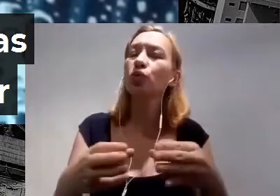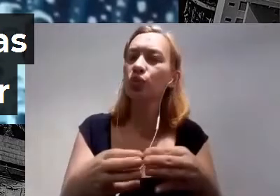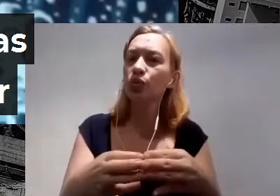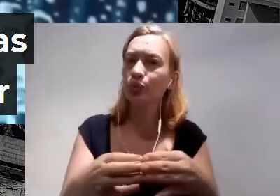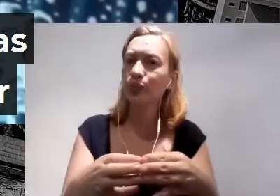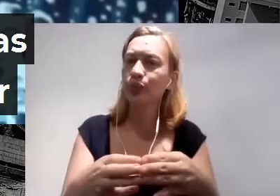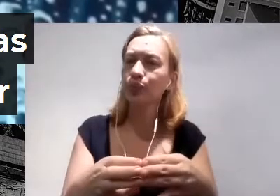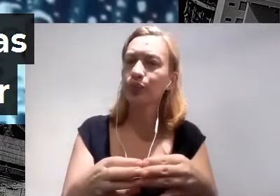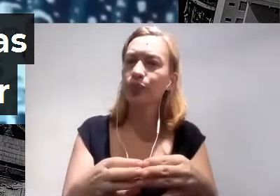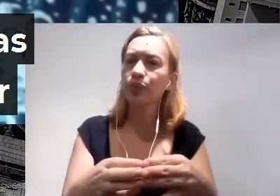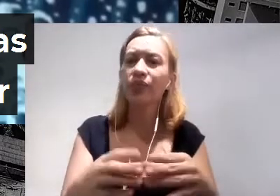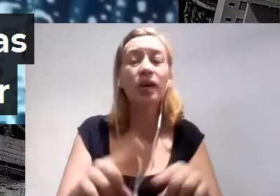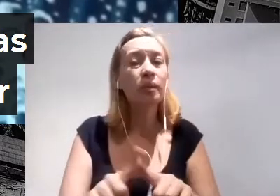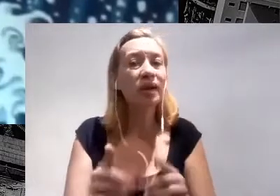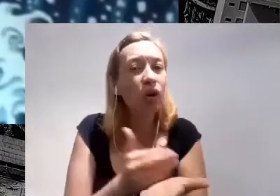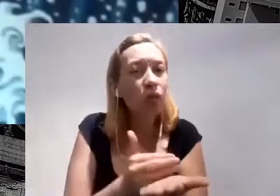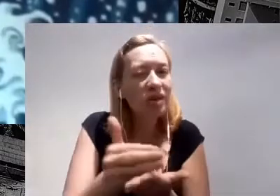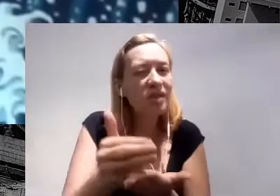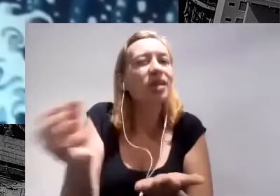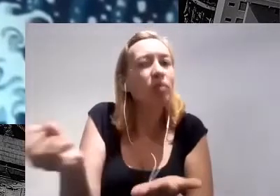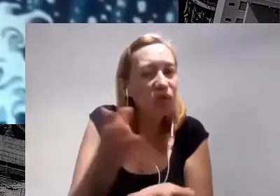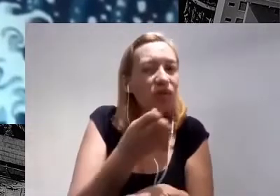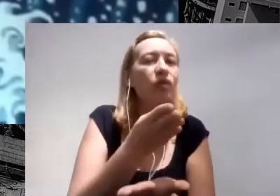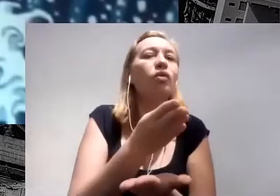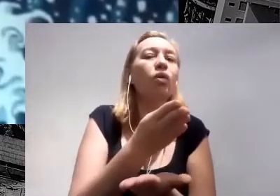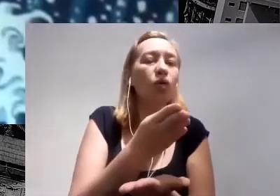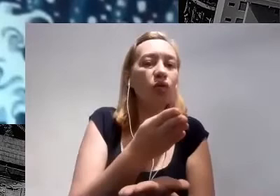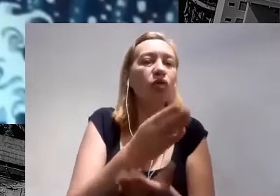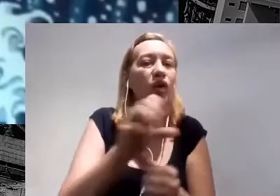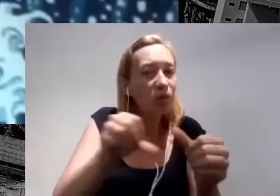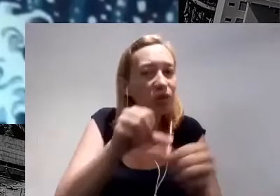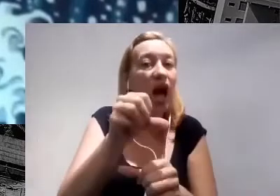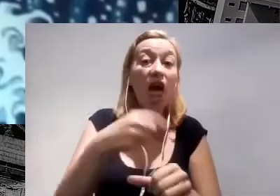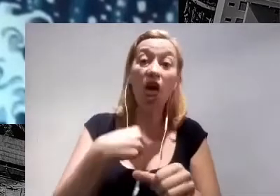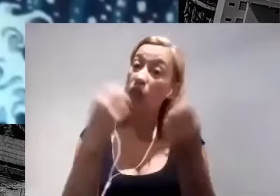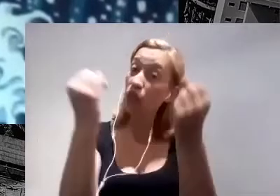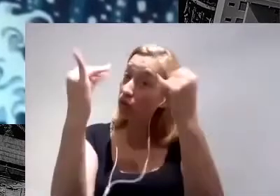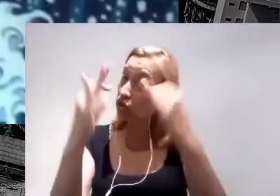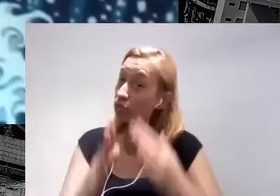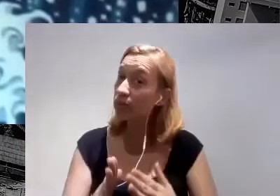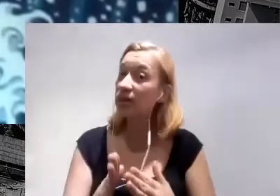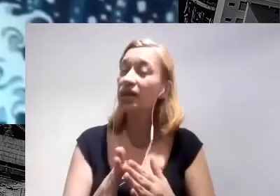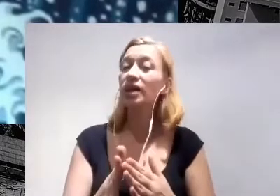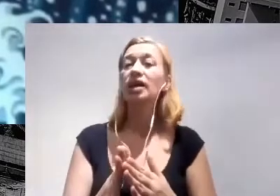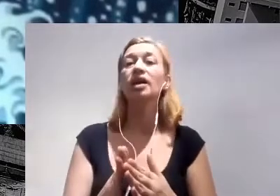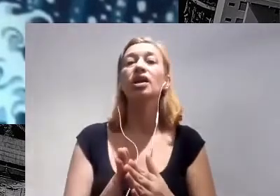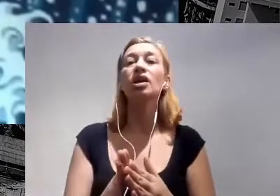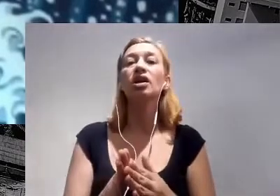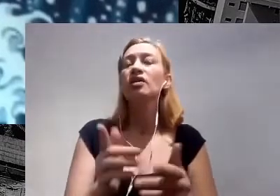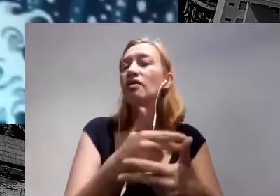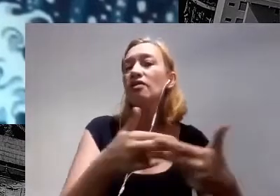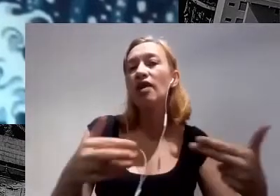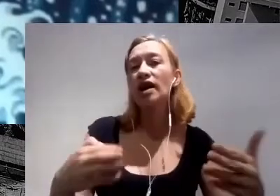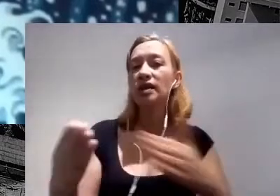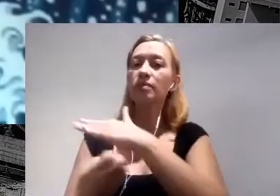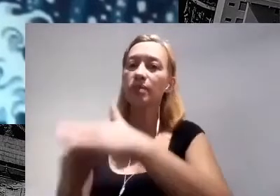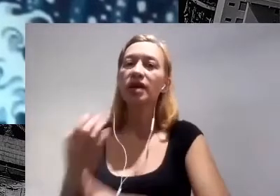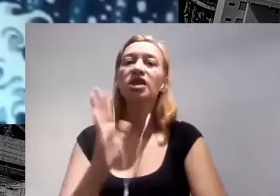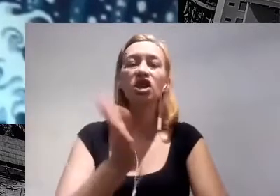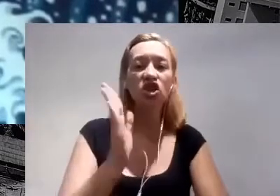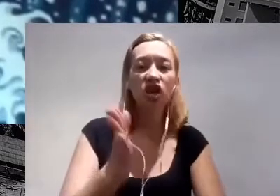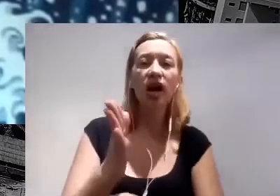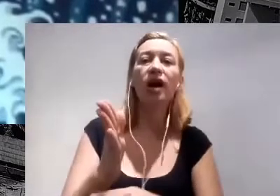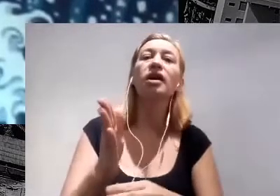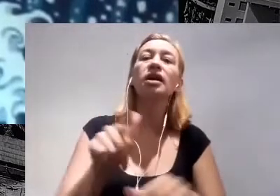change. And I'll just explain it by way of how a number of companies that we've been working with and that have been leading on nature-based